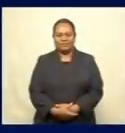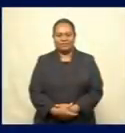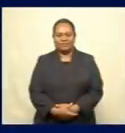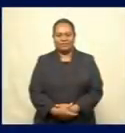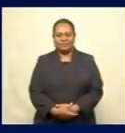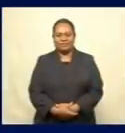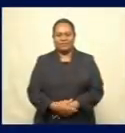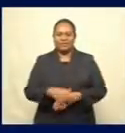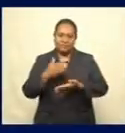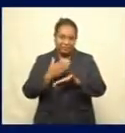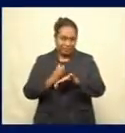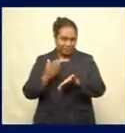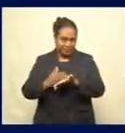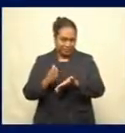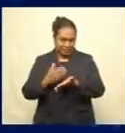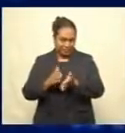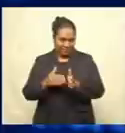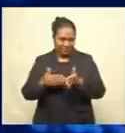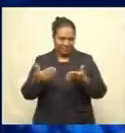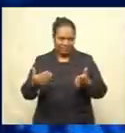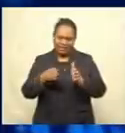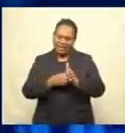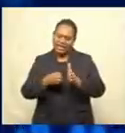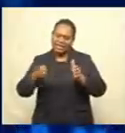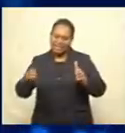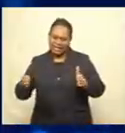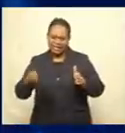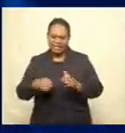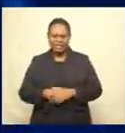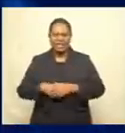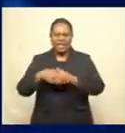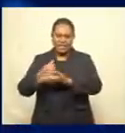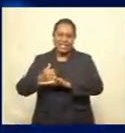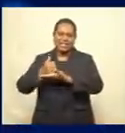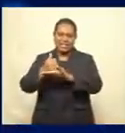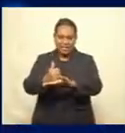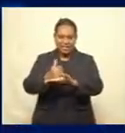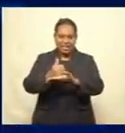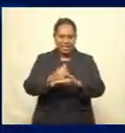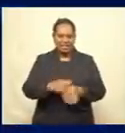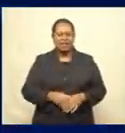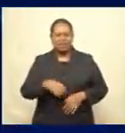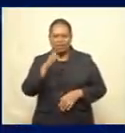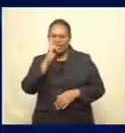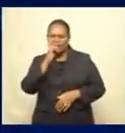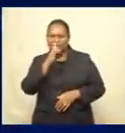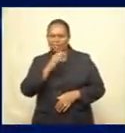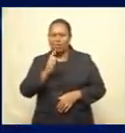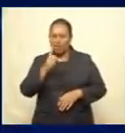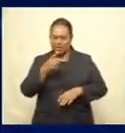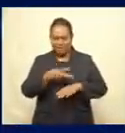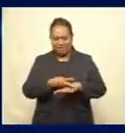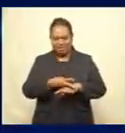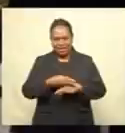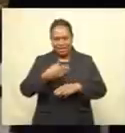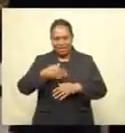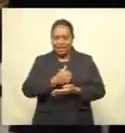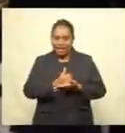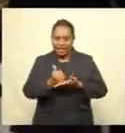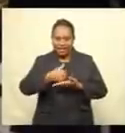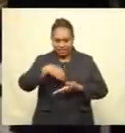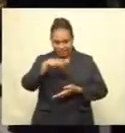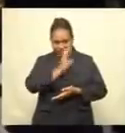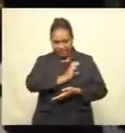The Fiji National Provident Fund has extended the lockdown relief for members to the end of the month. Acting Chief Executive